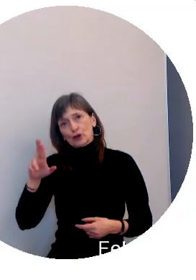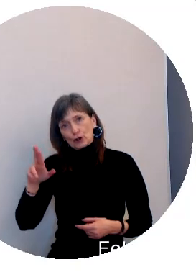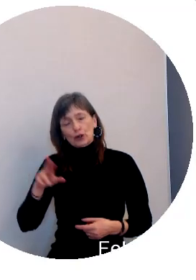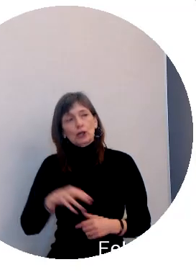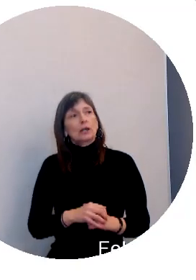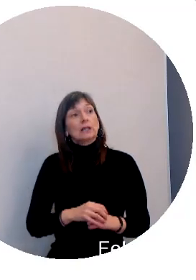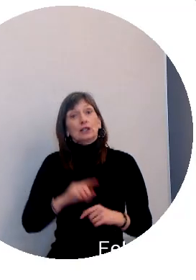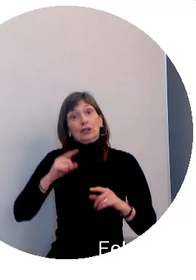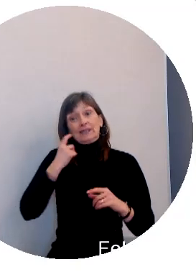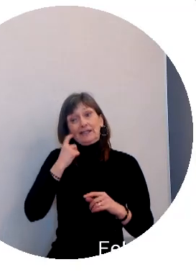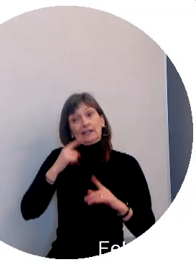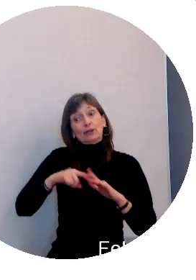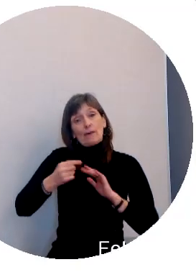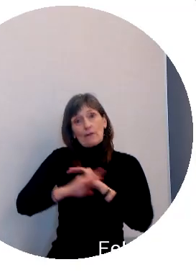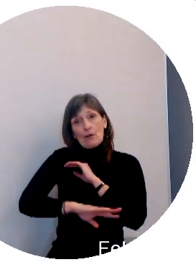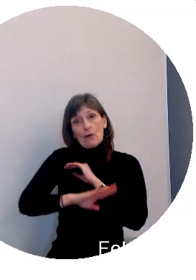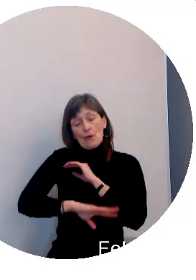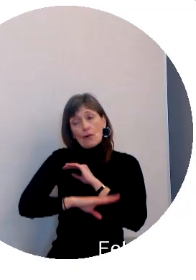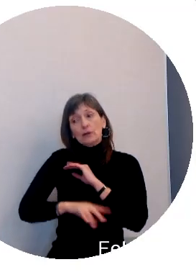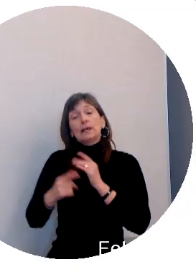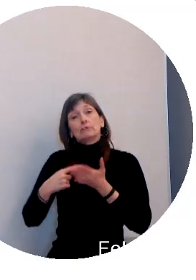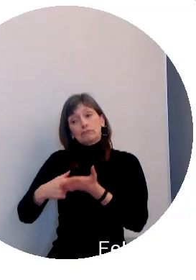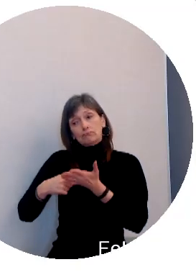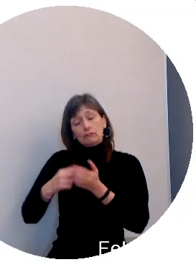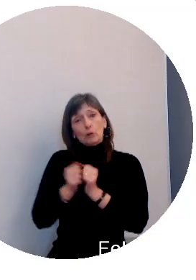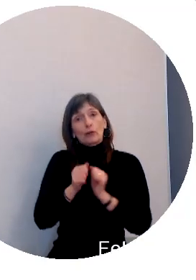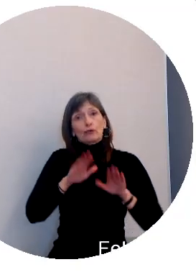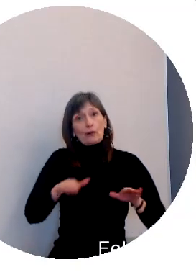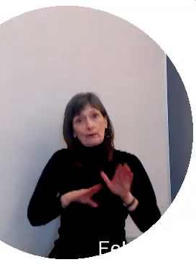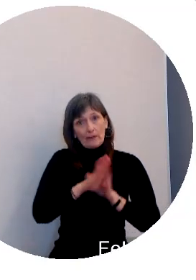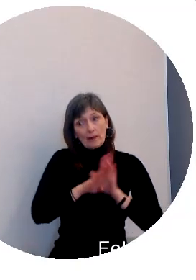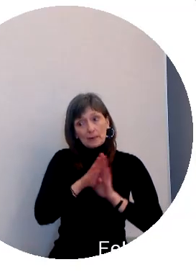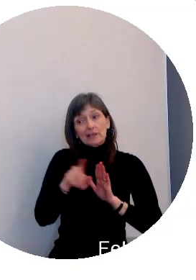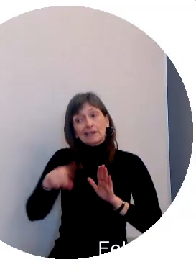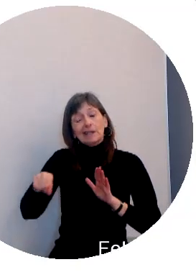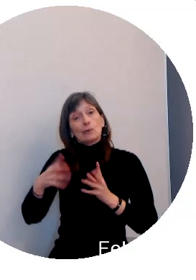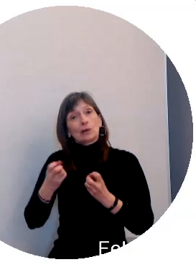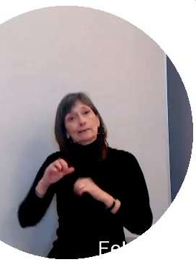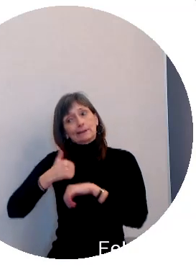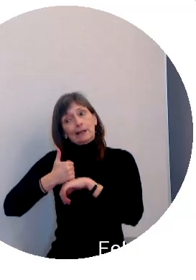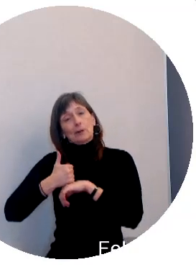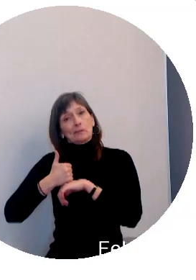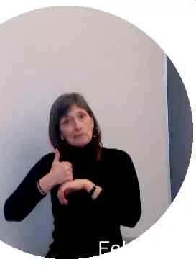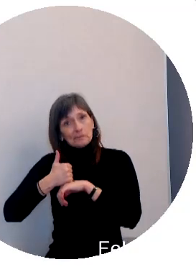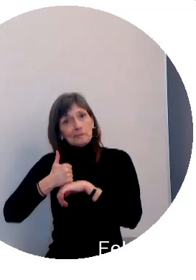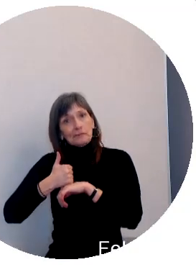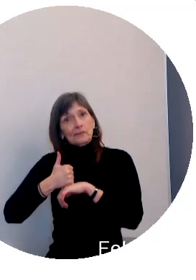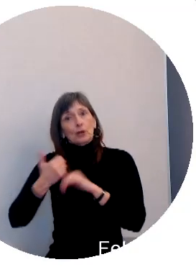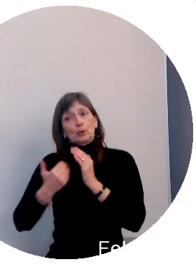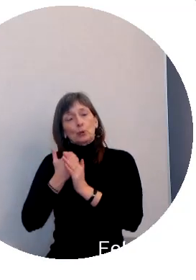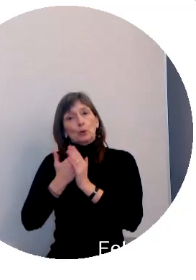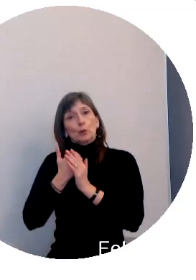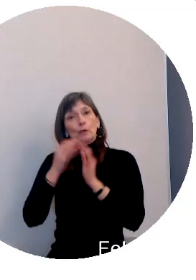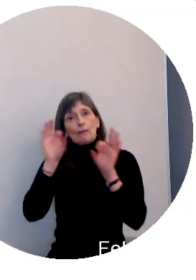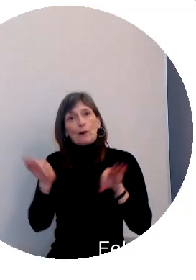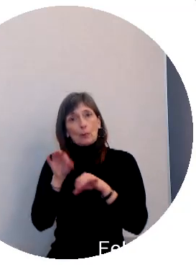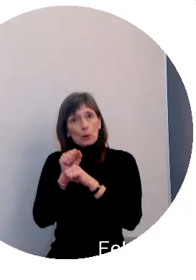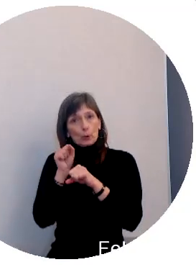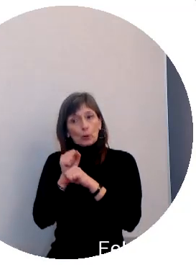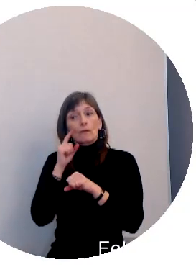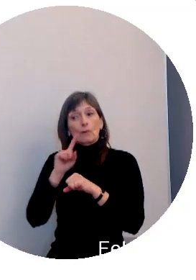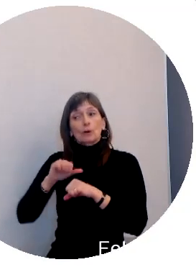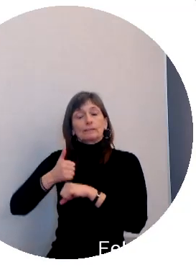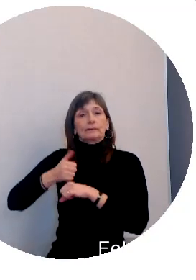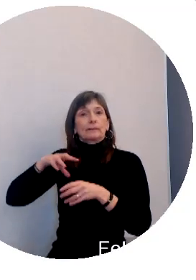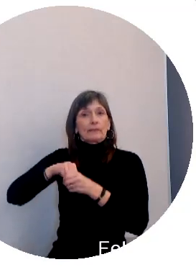is collaborating with the Department of Education and Early Childhood Development on the framework for Indigenous education that they're developing as part of